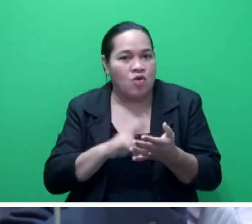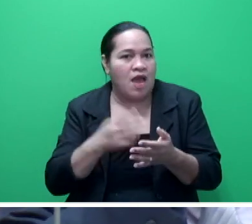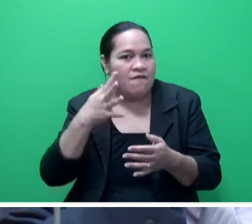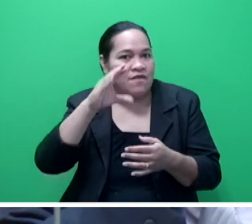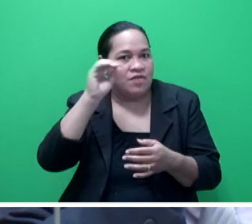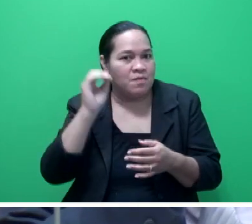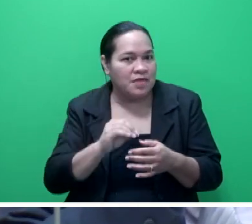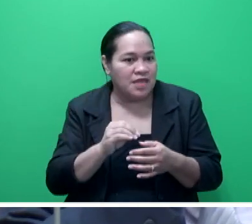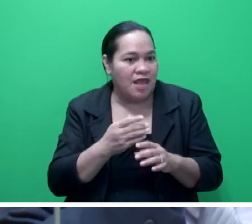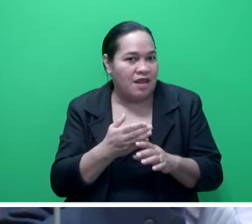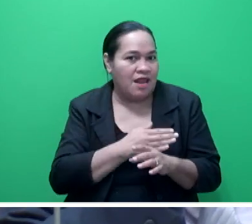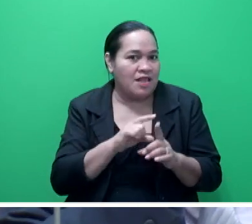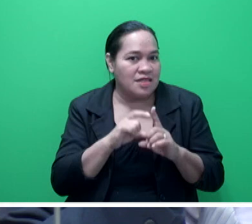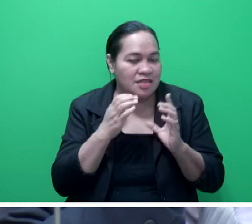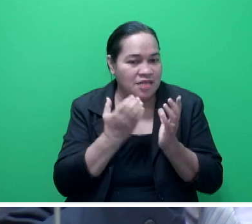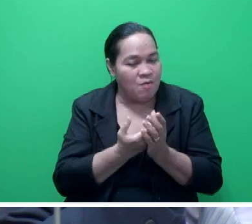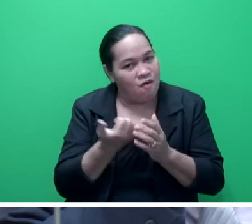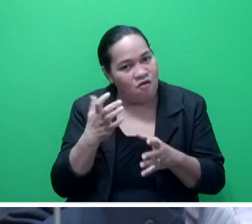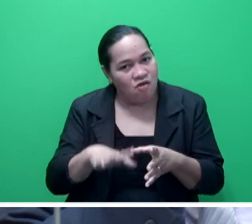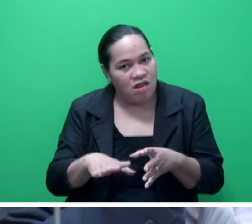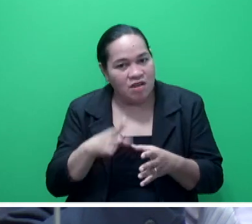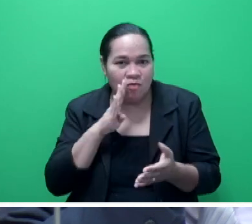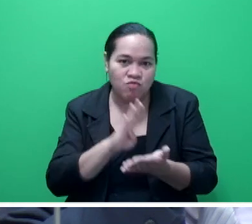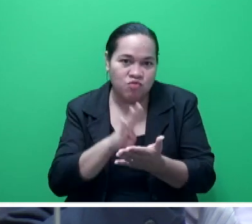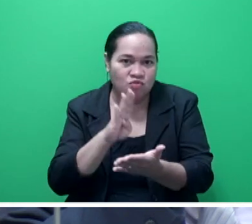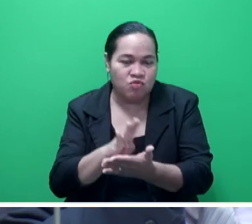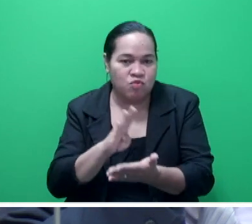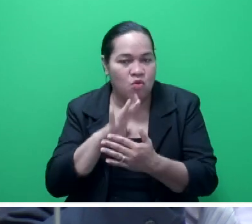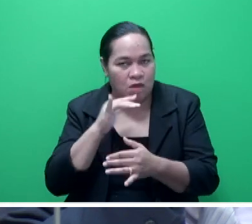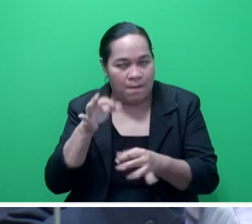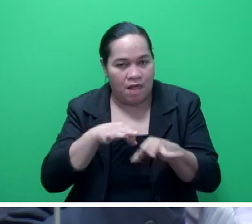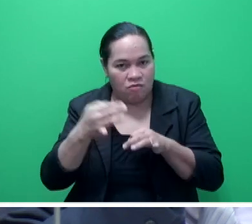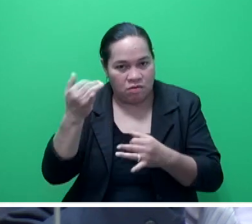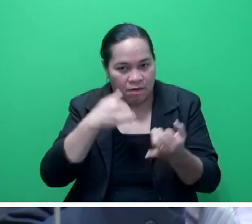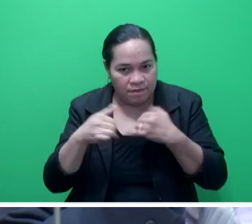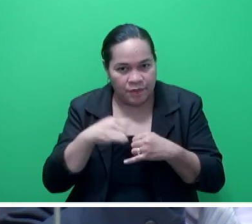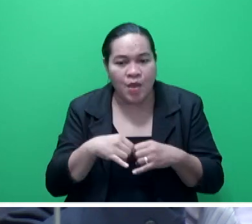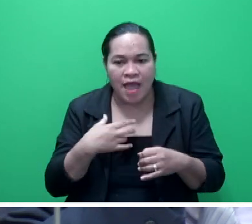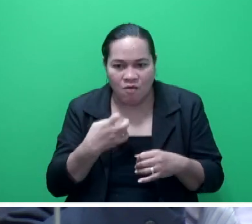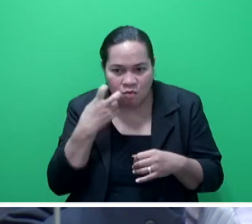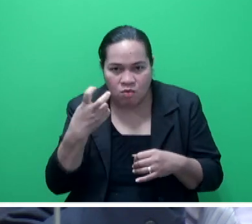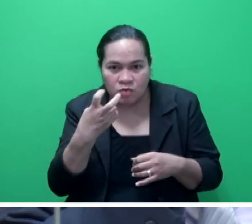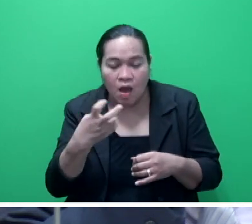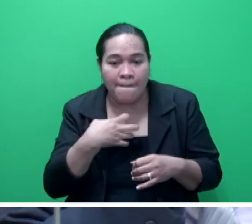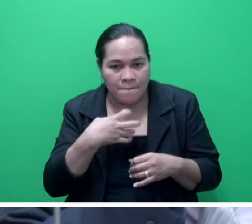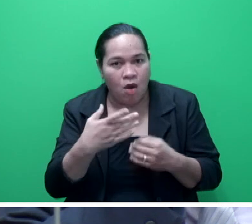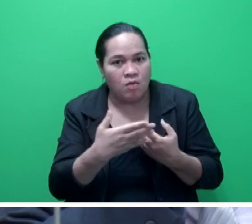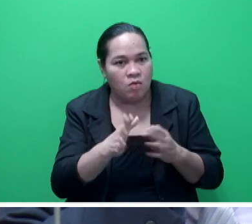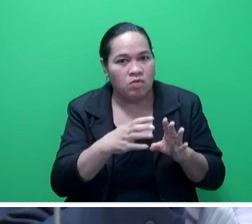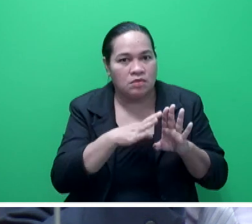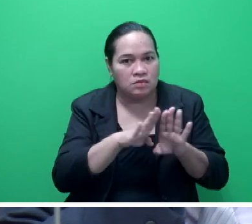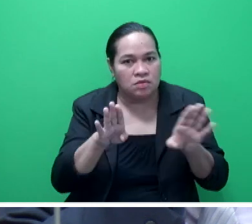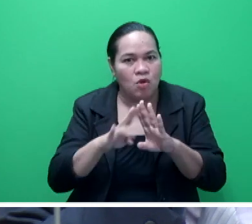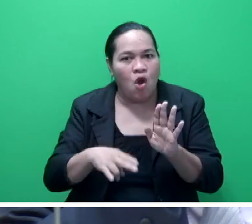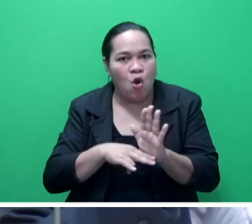December arrival figures on the books already. So more tourism properties, accommodation properties will also be open for